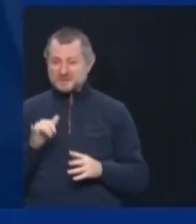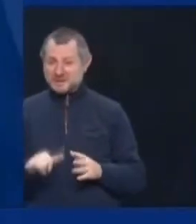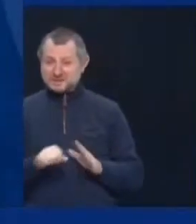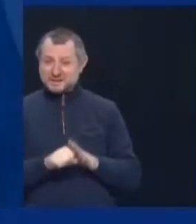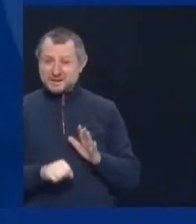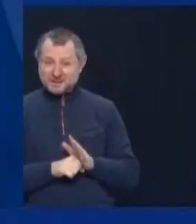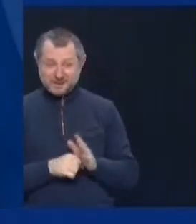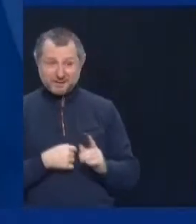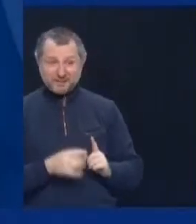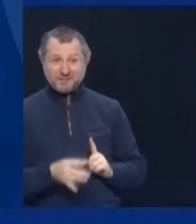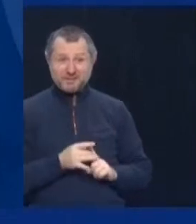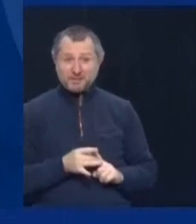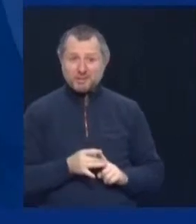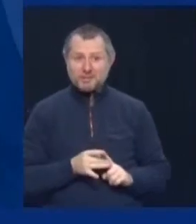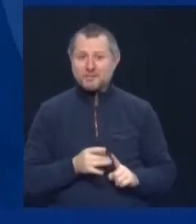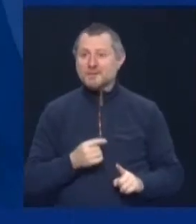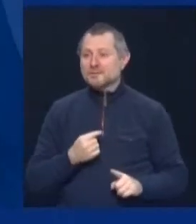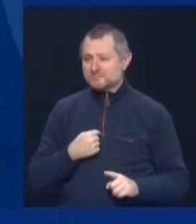problem.